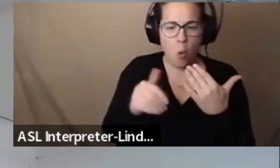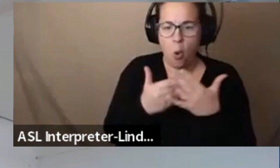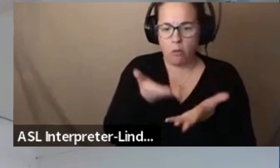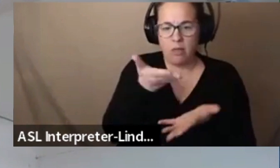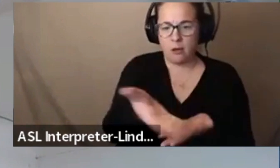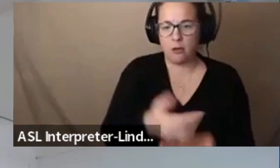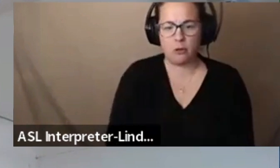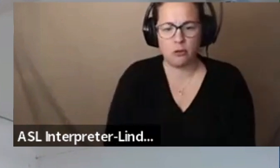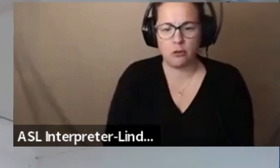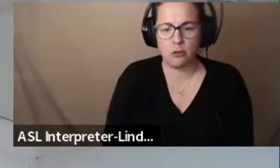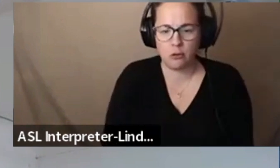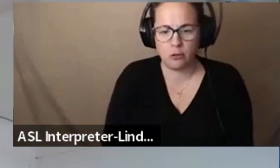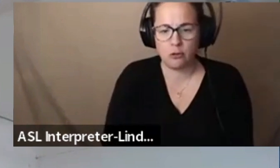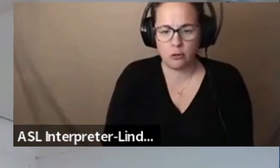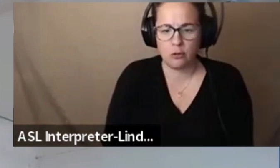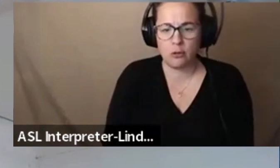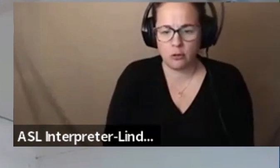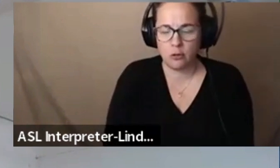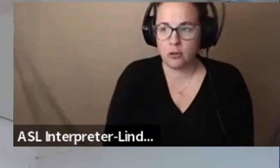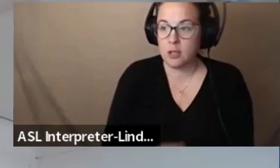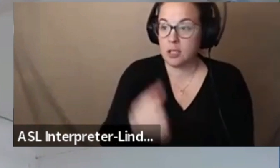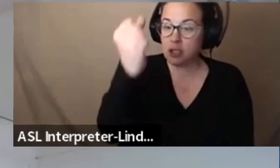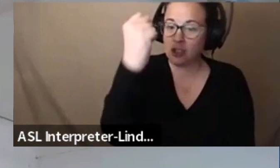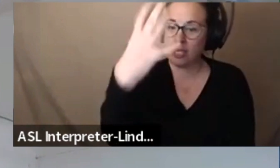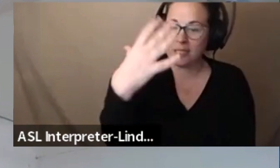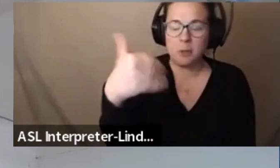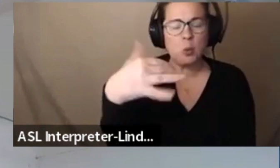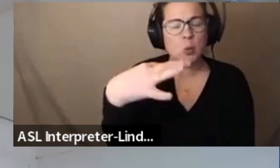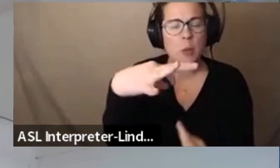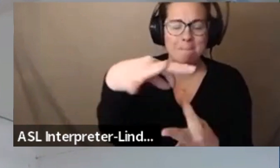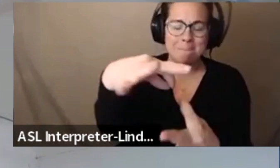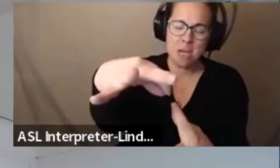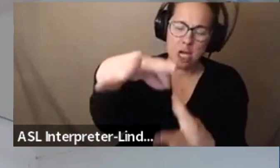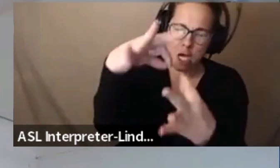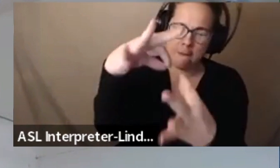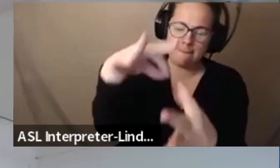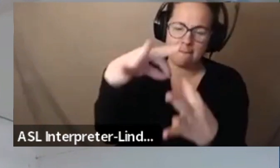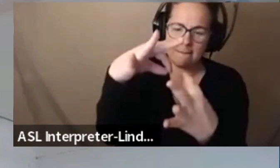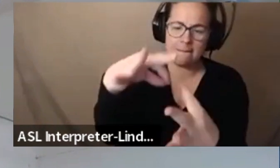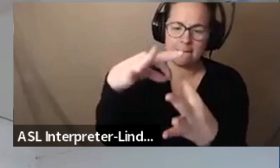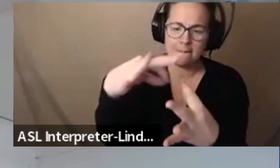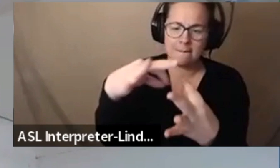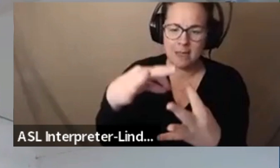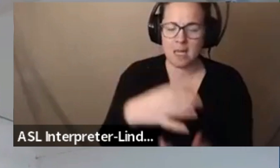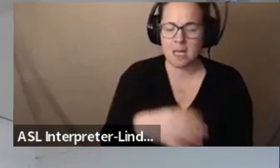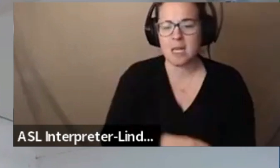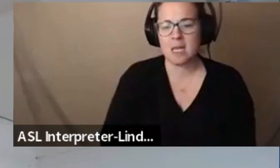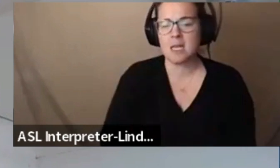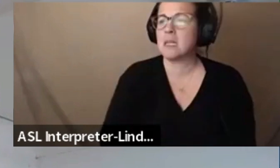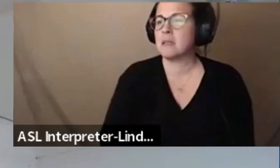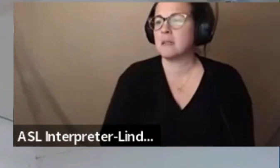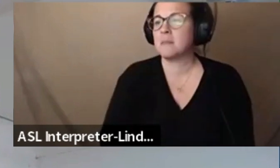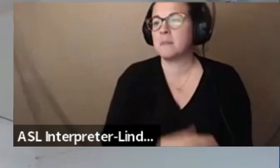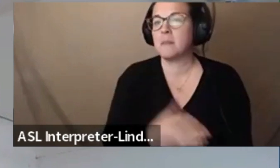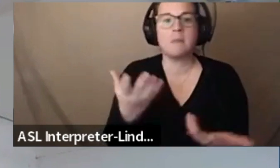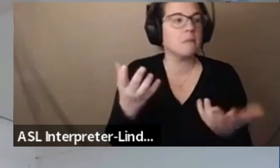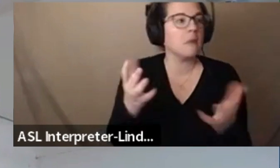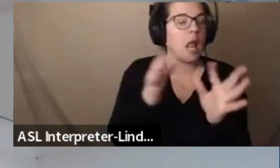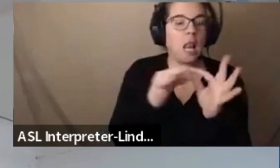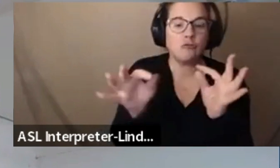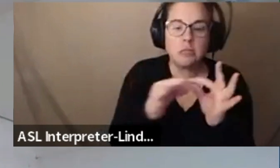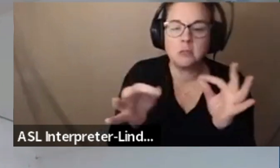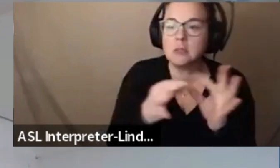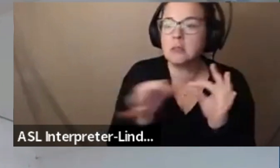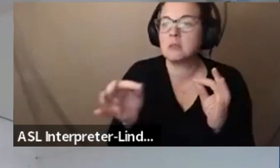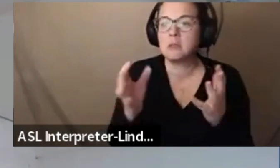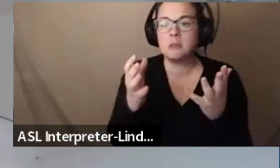And Shakespeare was the perfect vehicle. If you listen to the music, you listen to the lyrics, you listen to what he's